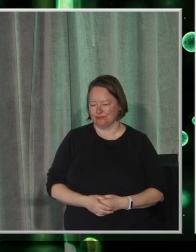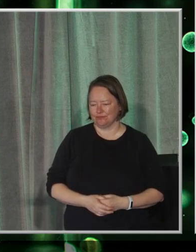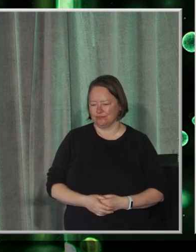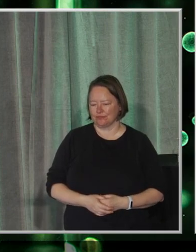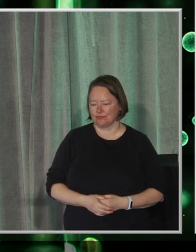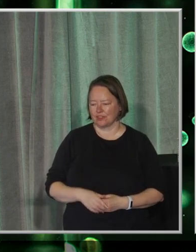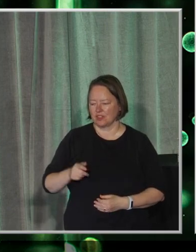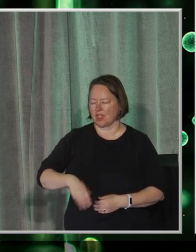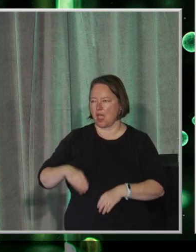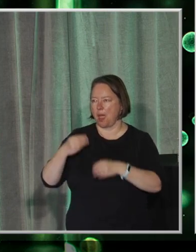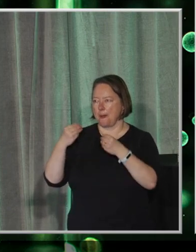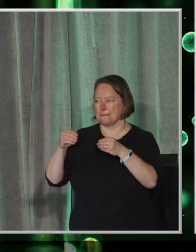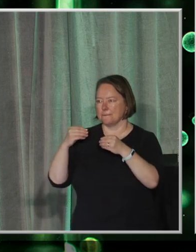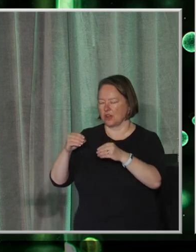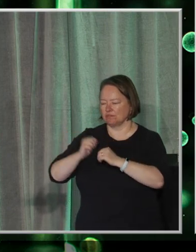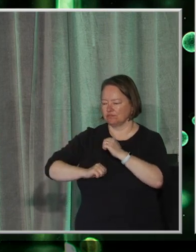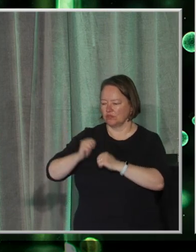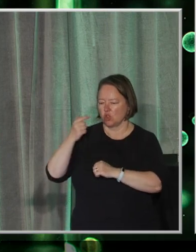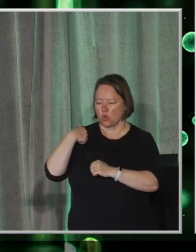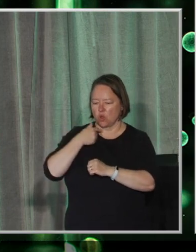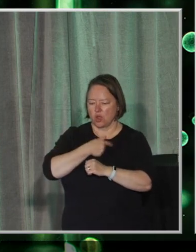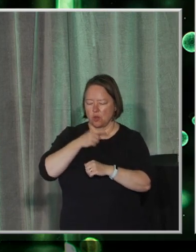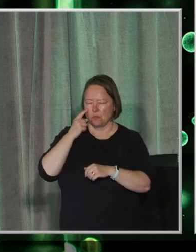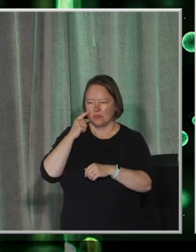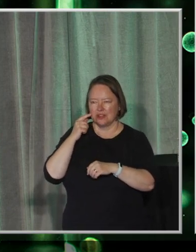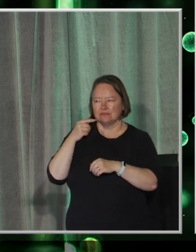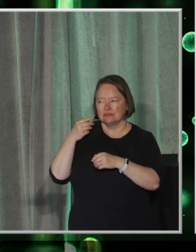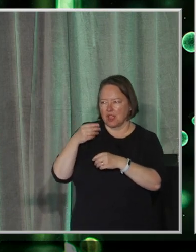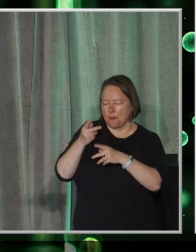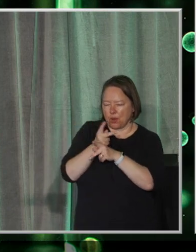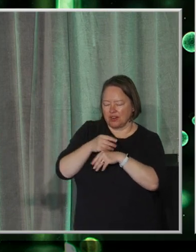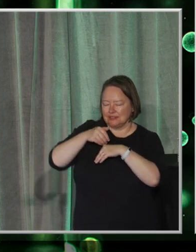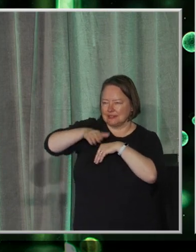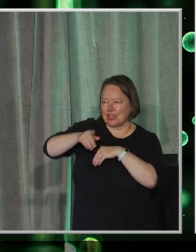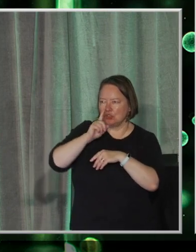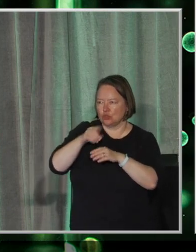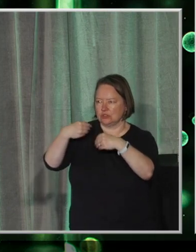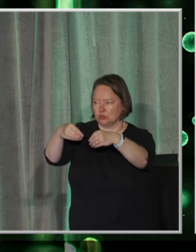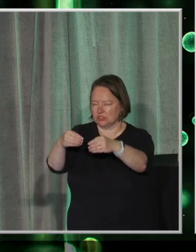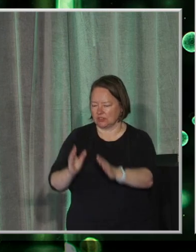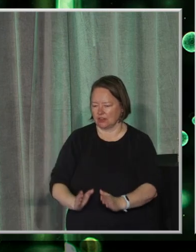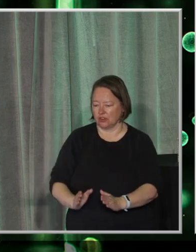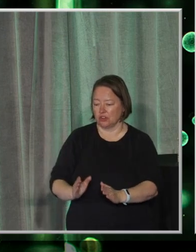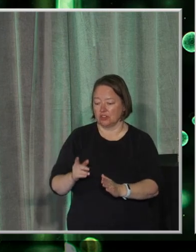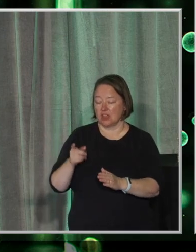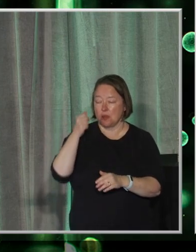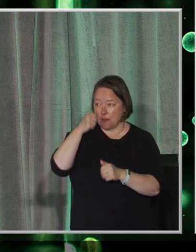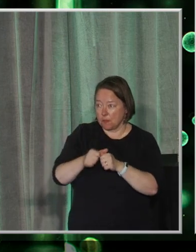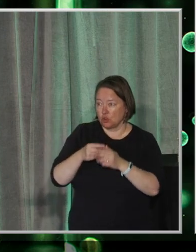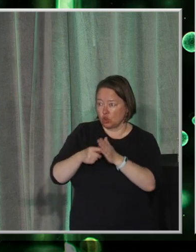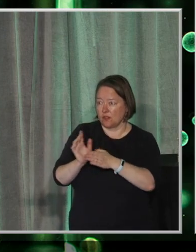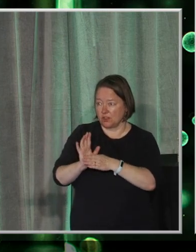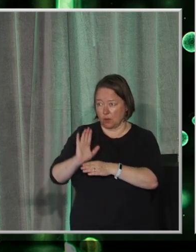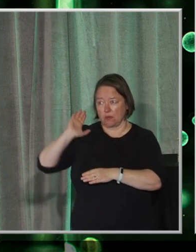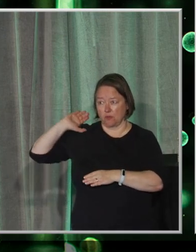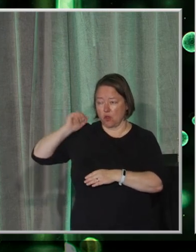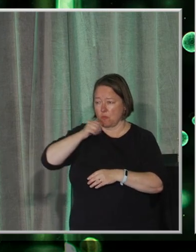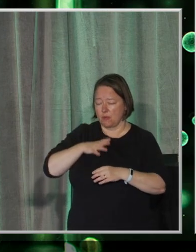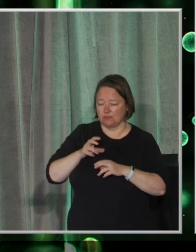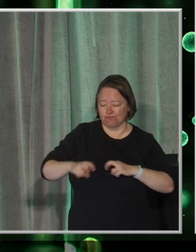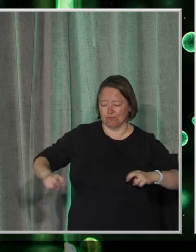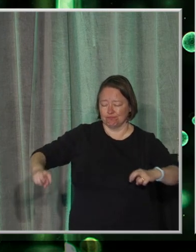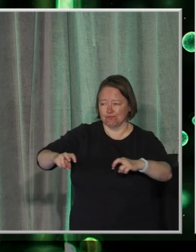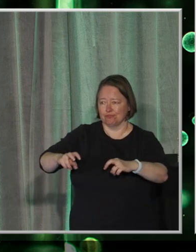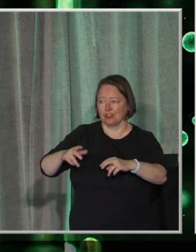About our market strategy. So we will be selling our products directly to the retailers. If you remember the women I showed you in the video earlier, who have always